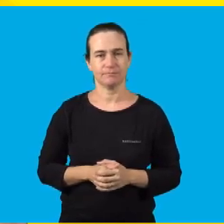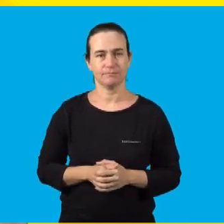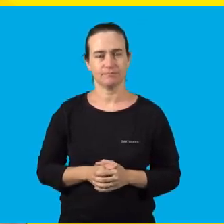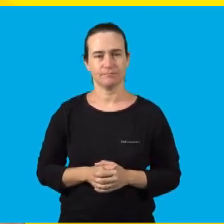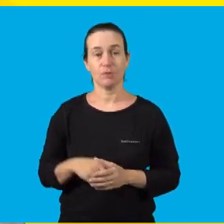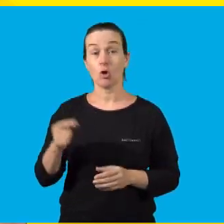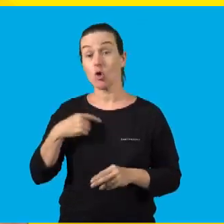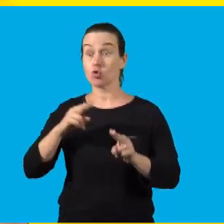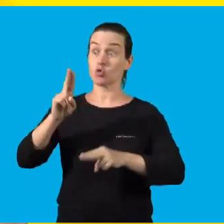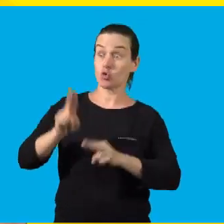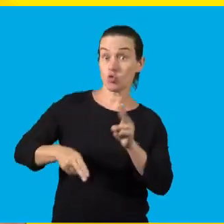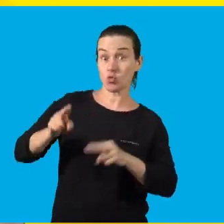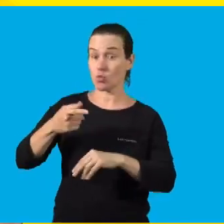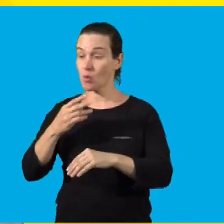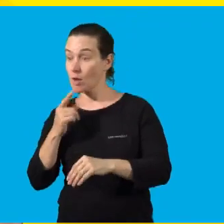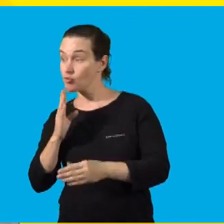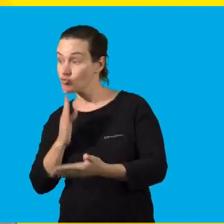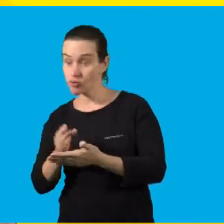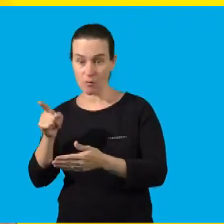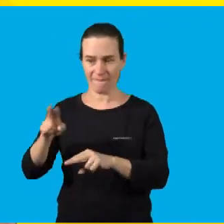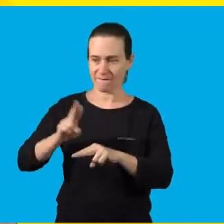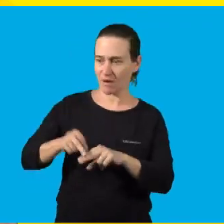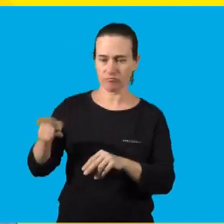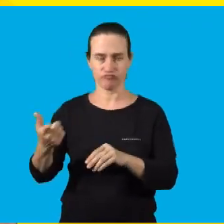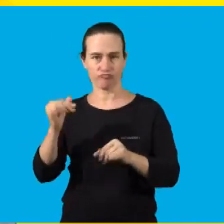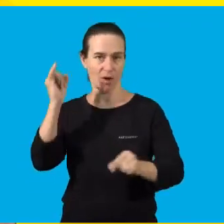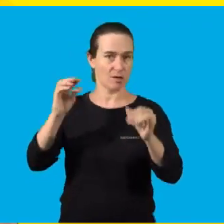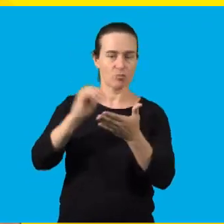your key aspects and not introduce any new information.